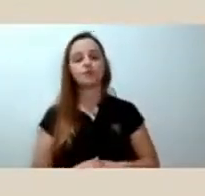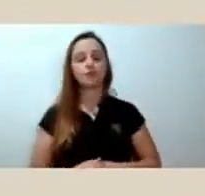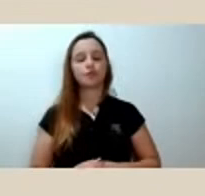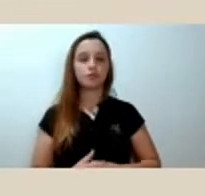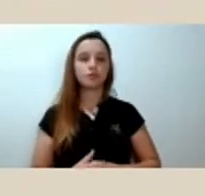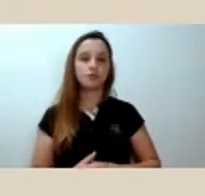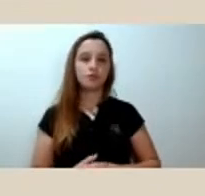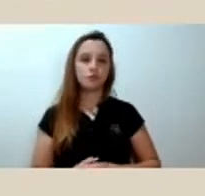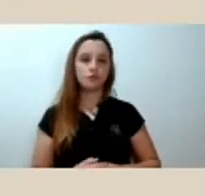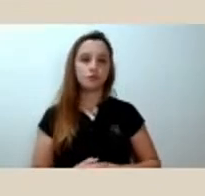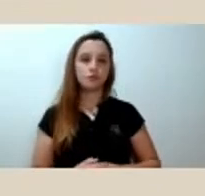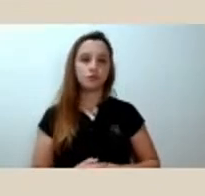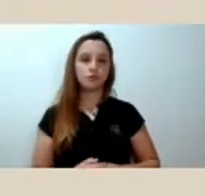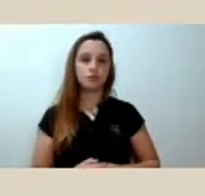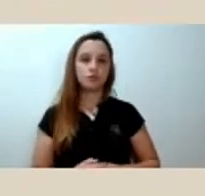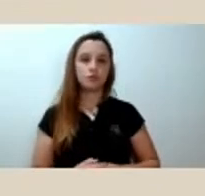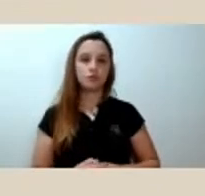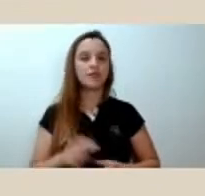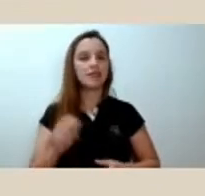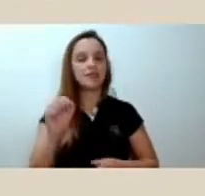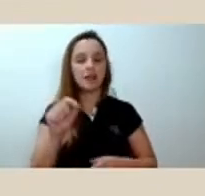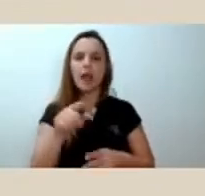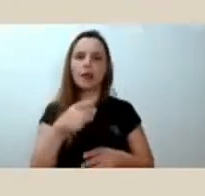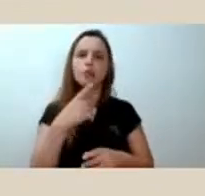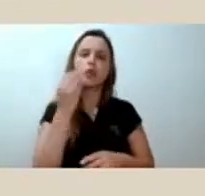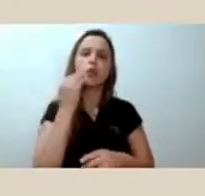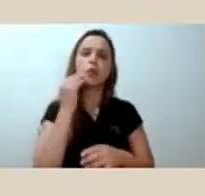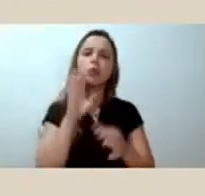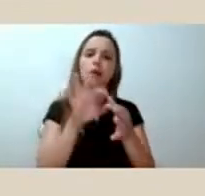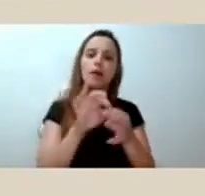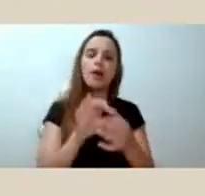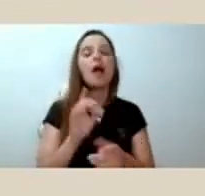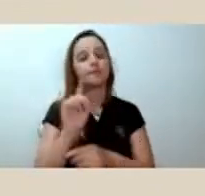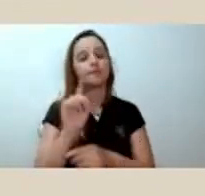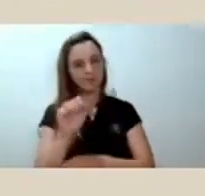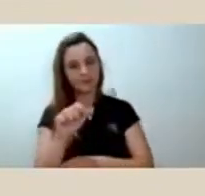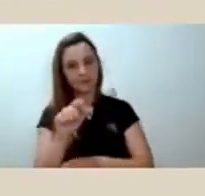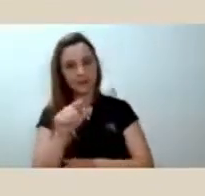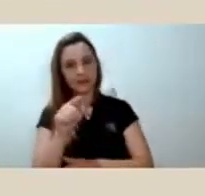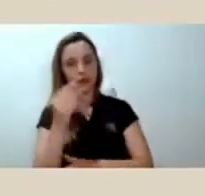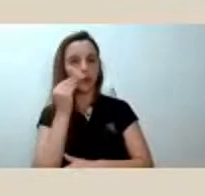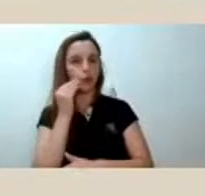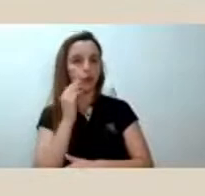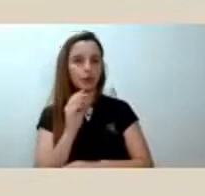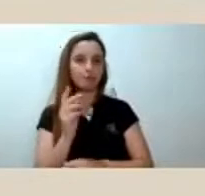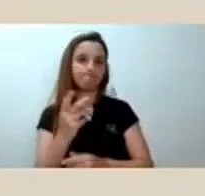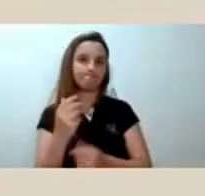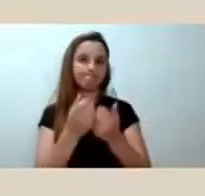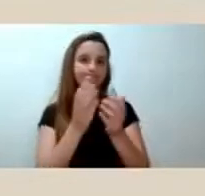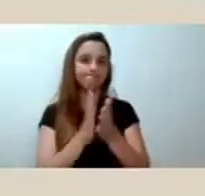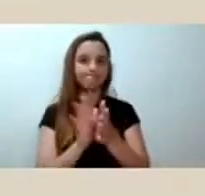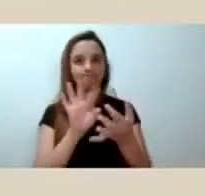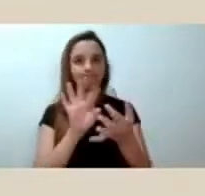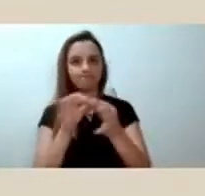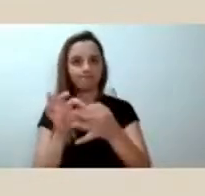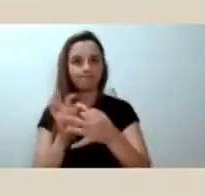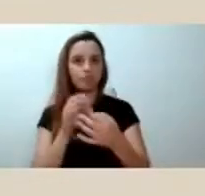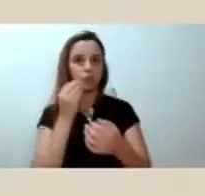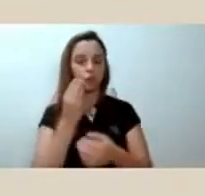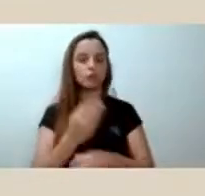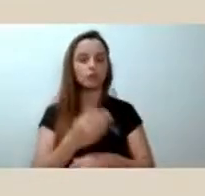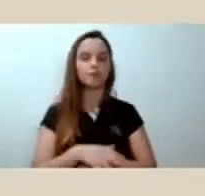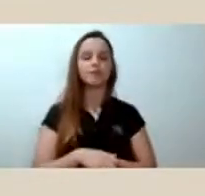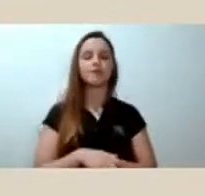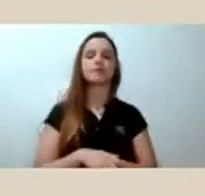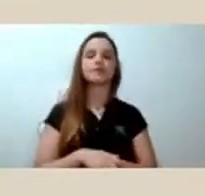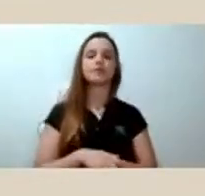questions Se conectam. Yes, exactly. How they intertwine with each other Com a complexidade. To